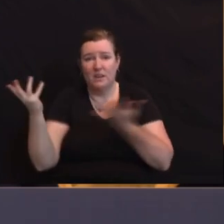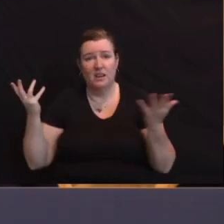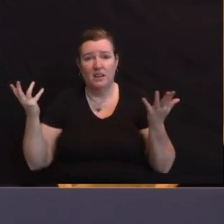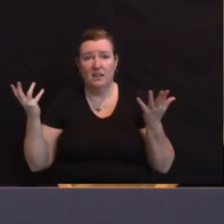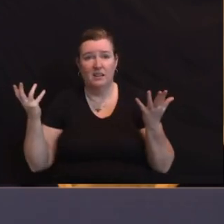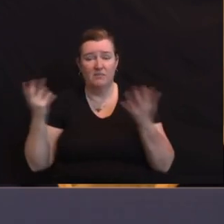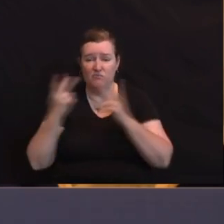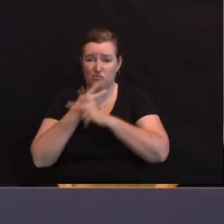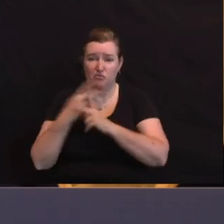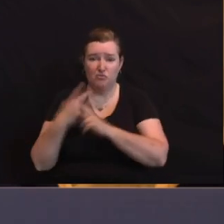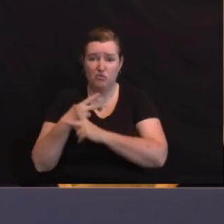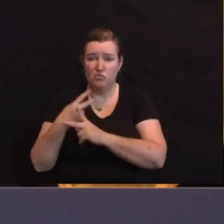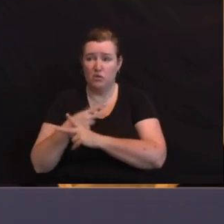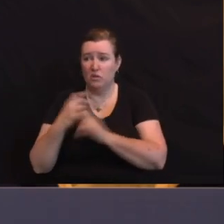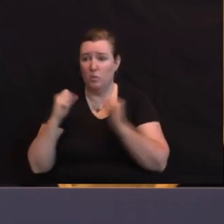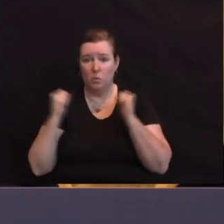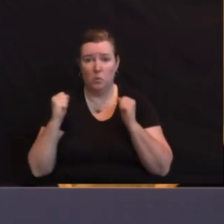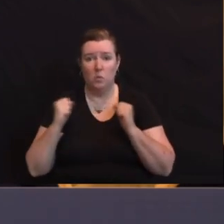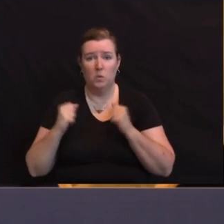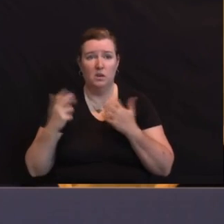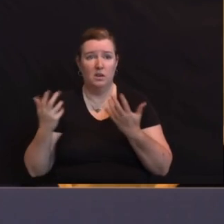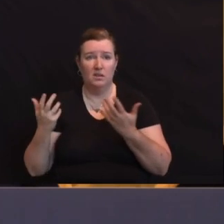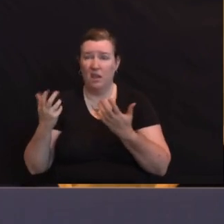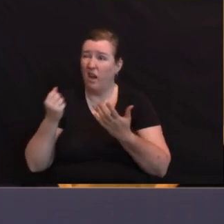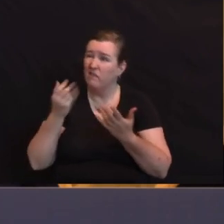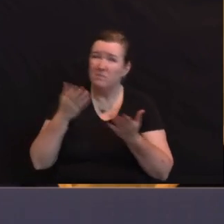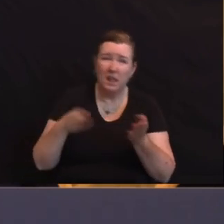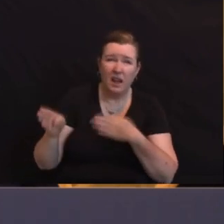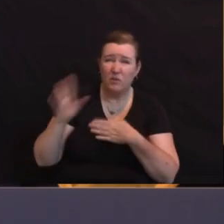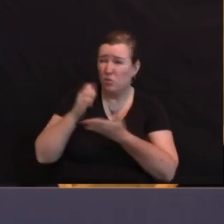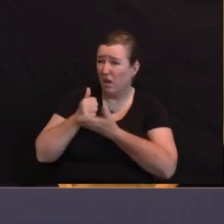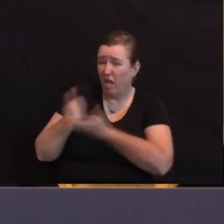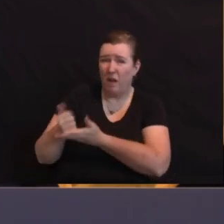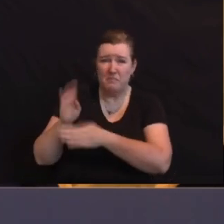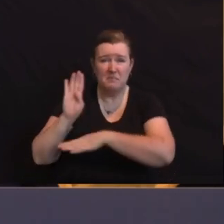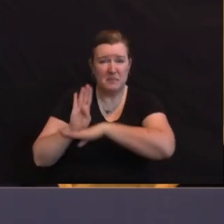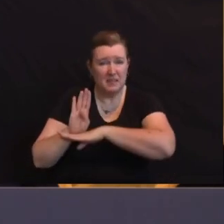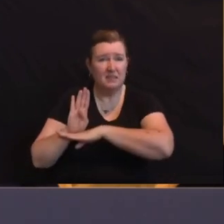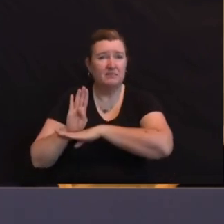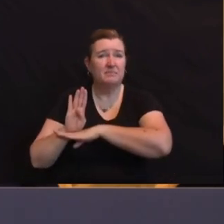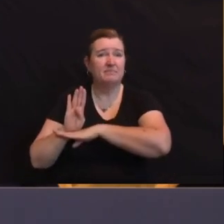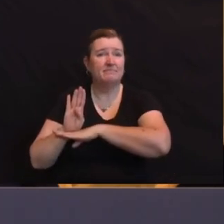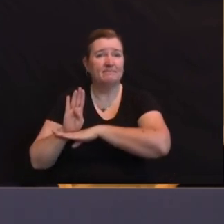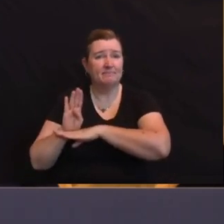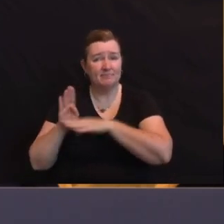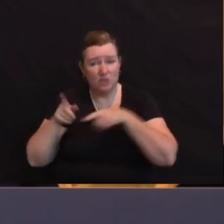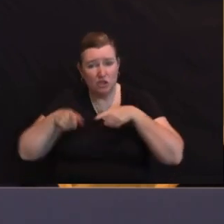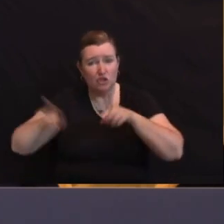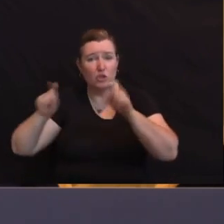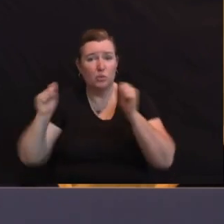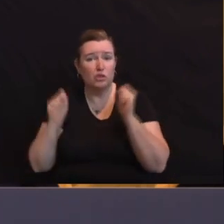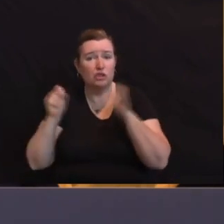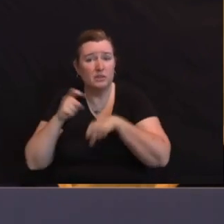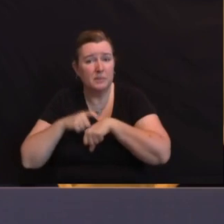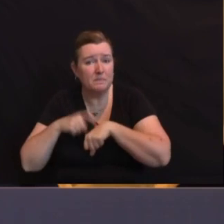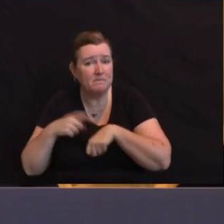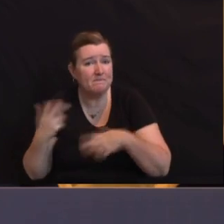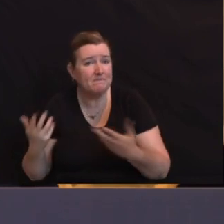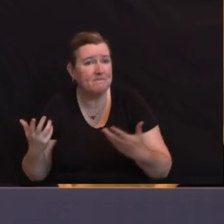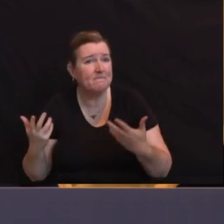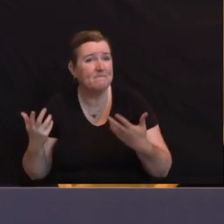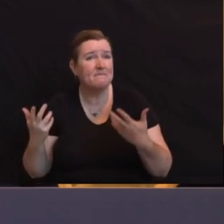much every day for those businesses to survive the winter back to the spring. And then also, if I could, sir,